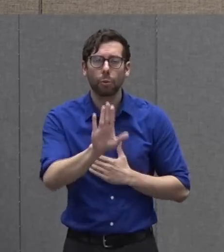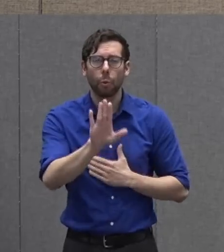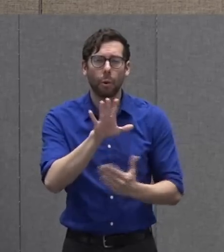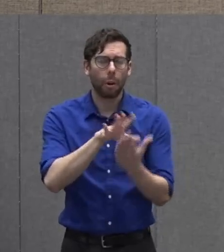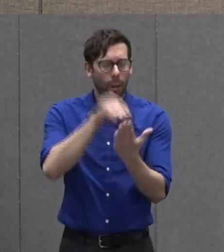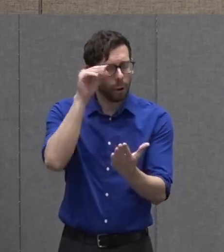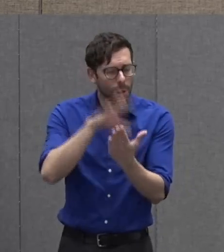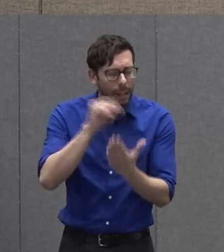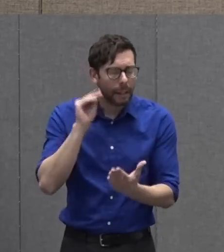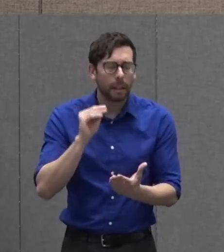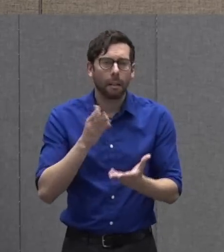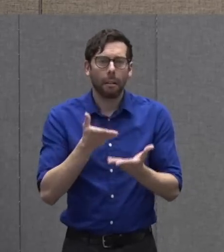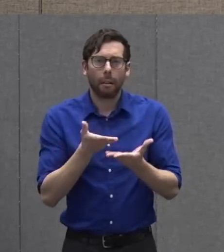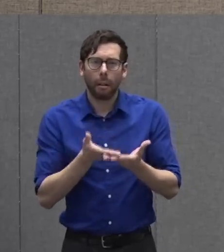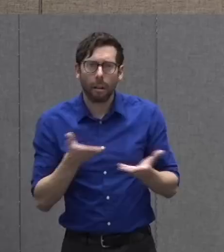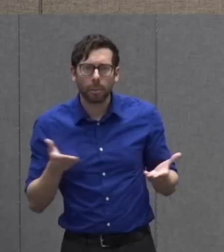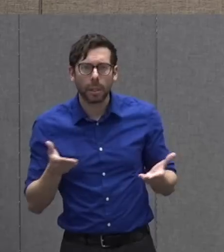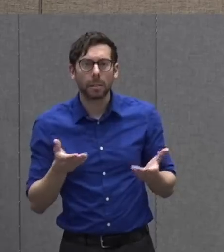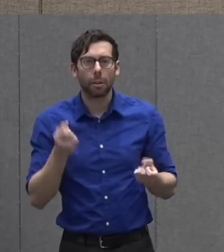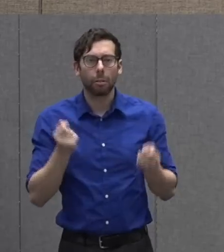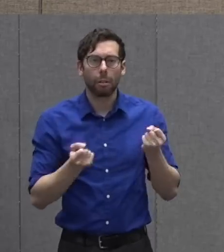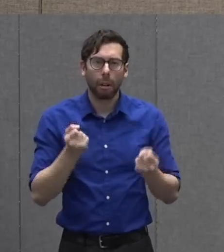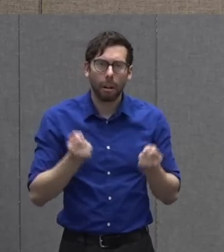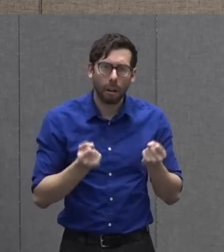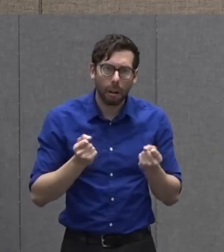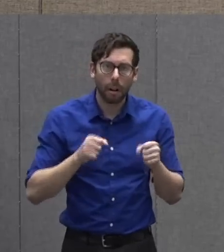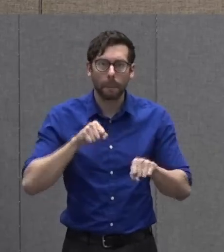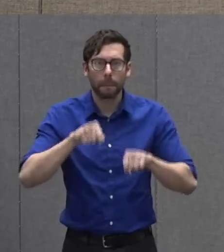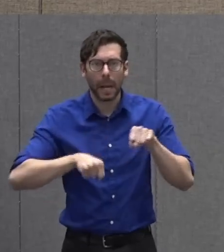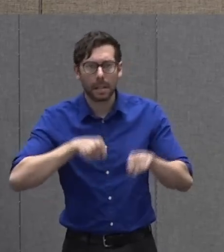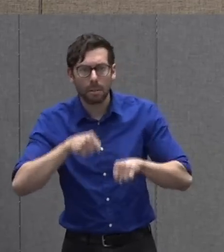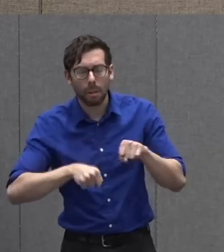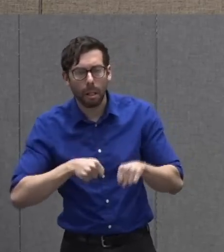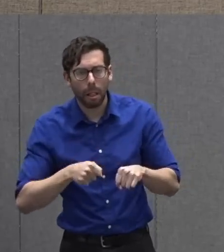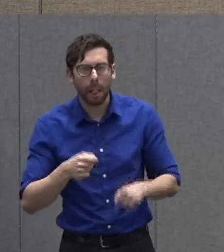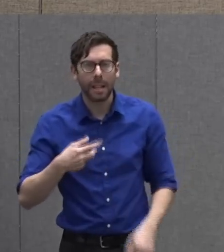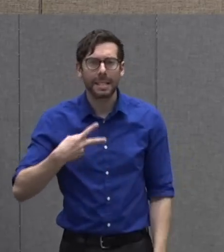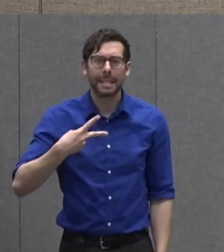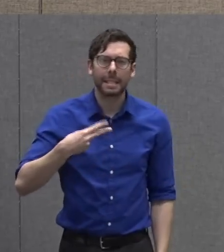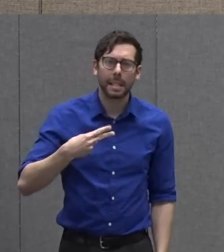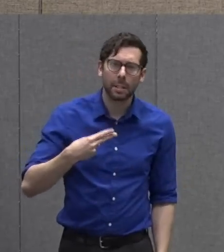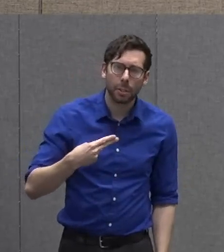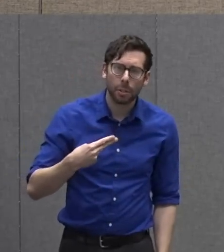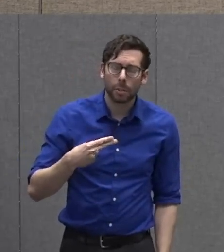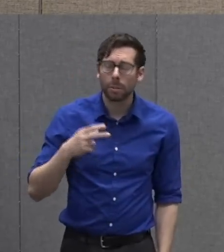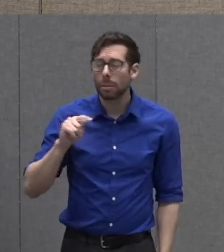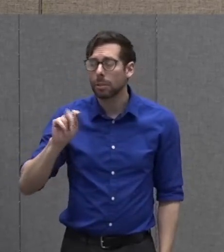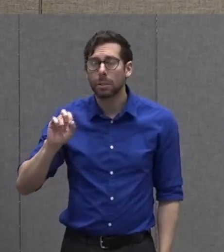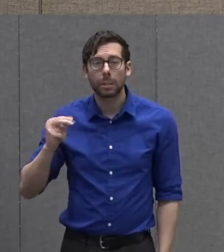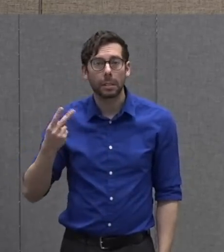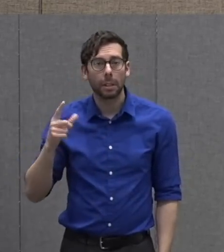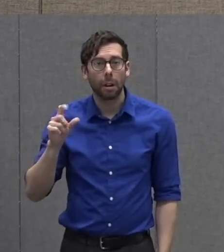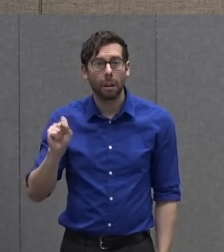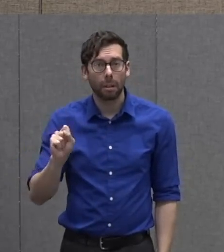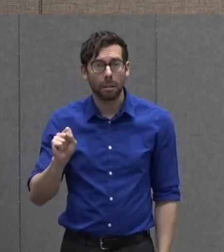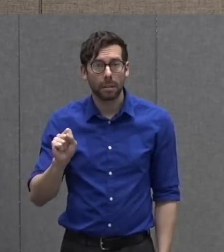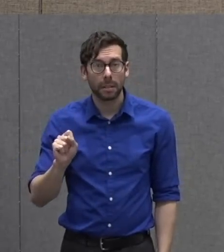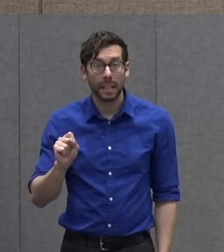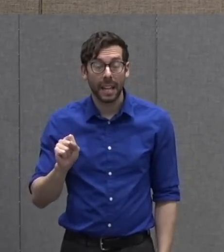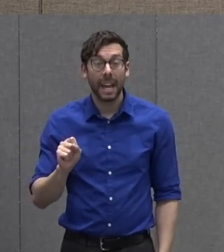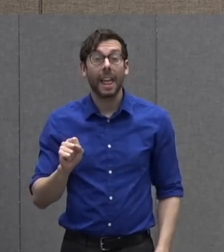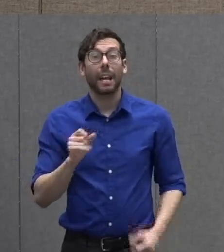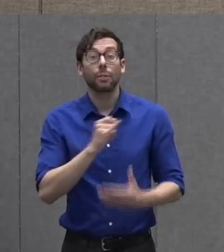a car, a bicycle, some tongs, scissors, whatever you used, and use arrows in